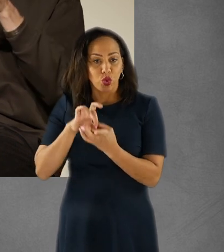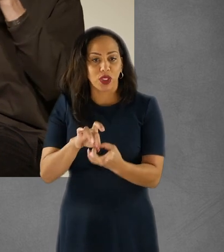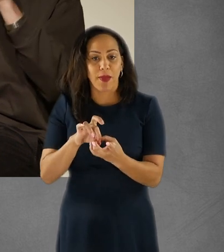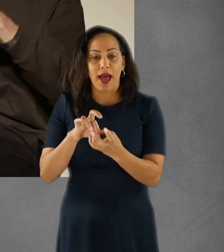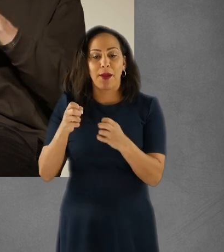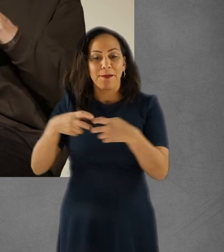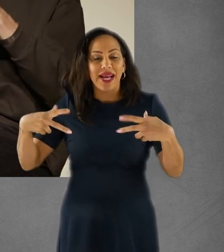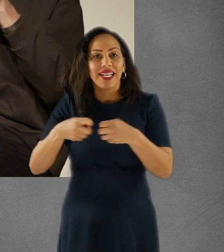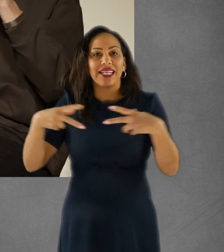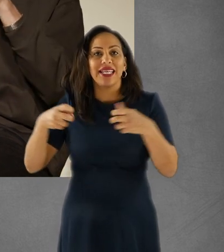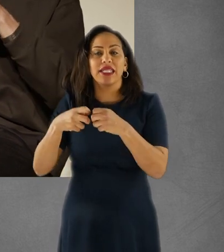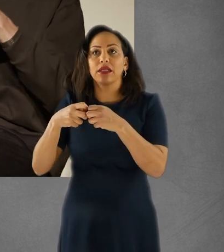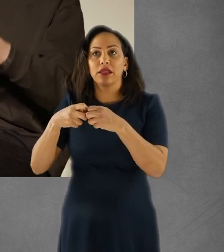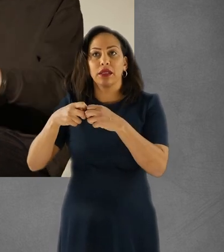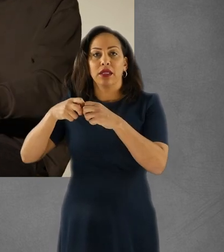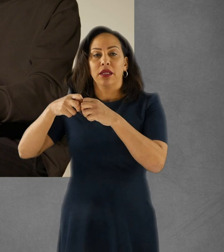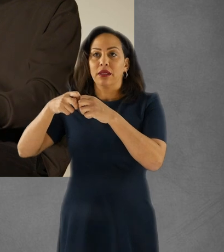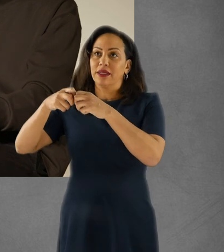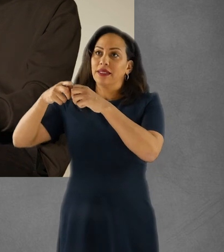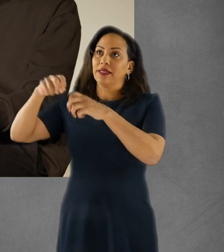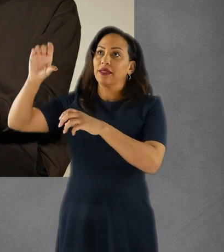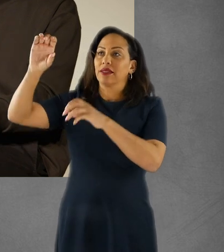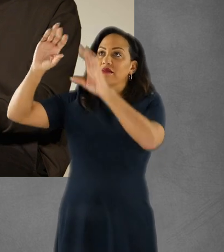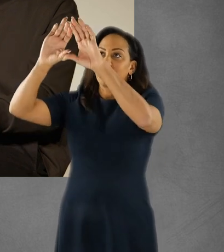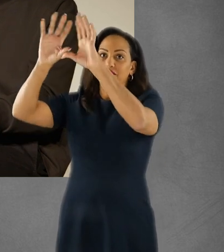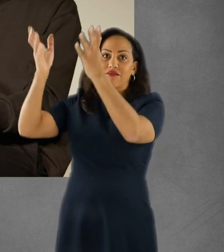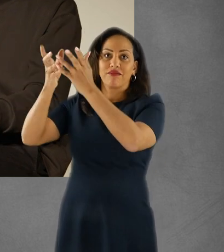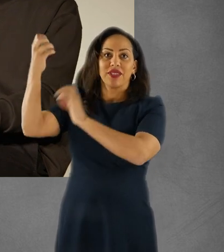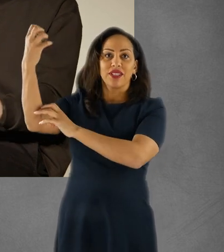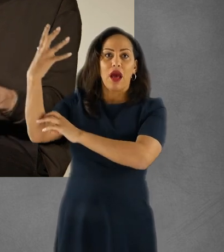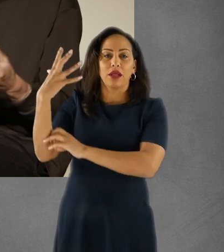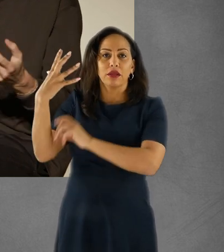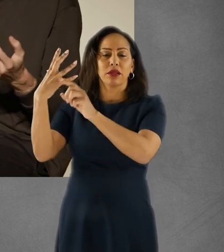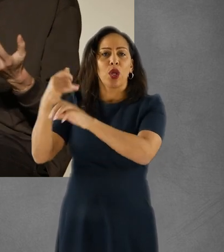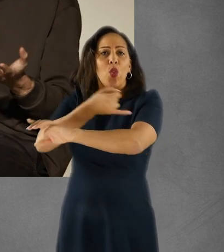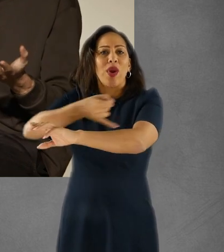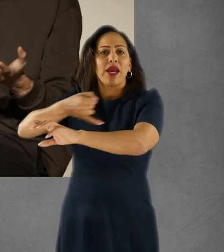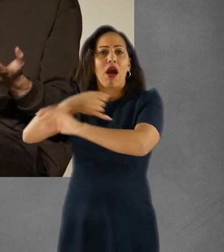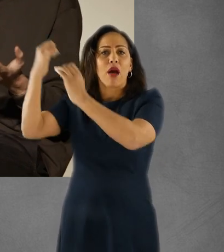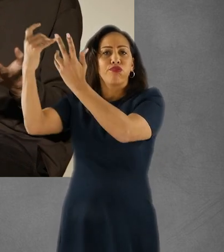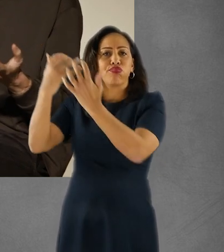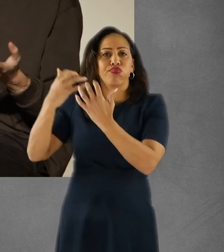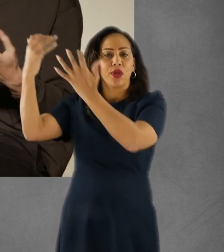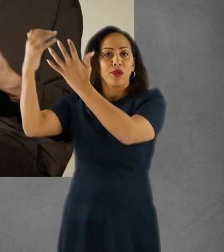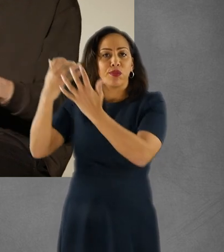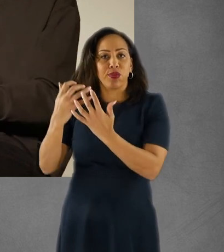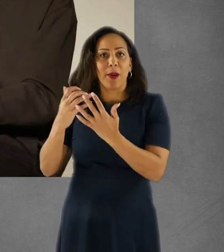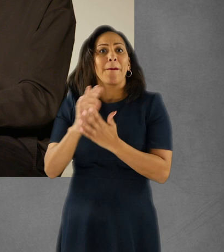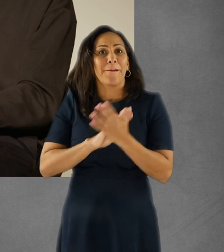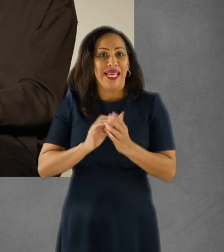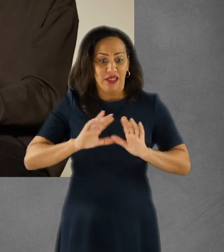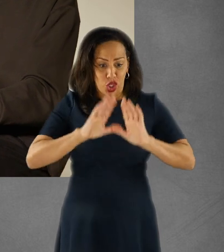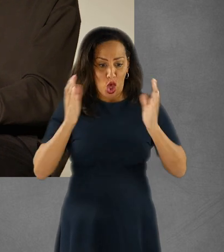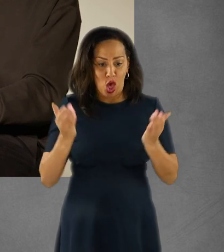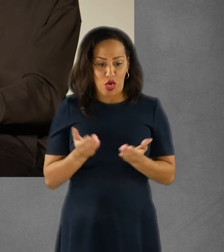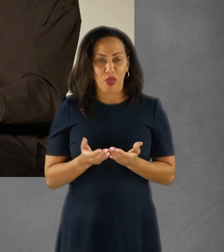so therefore, in the coming year, we will have more viruses on this planet. So, I mean, that was really prophetic. Chandra also claims